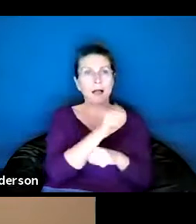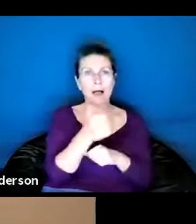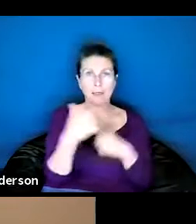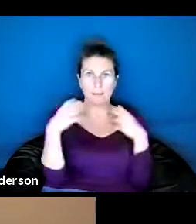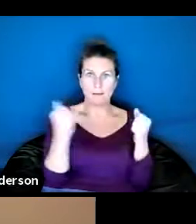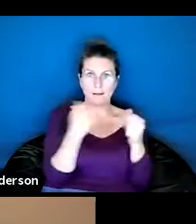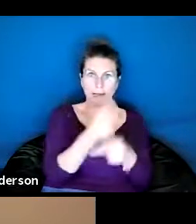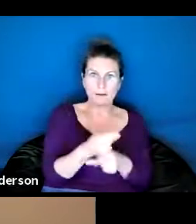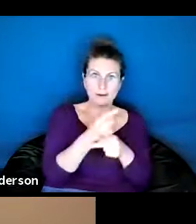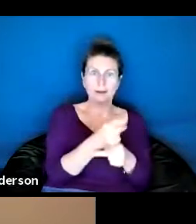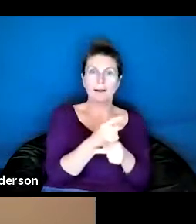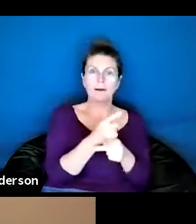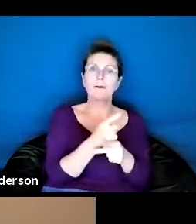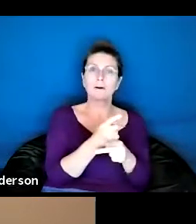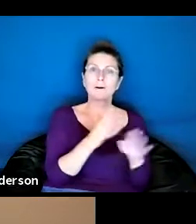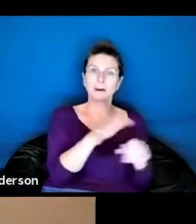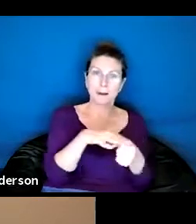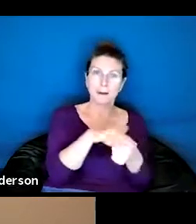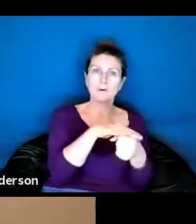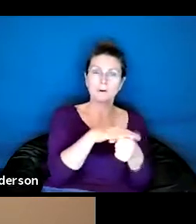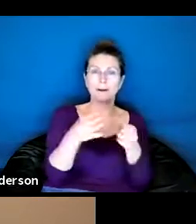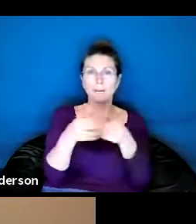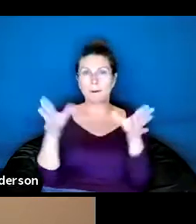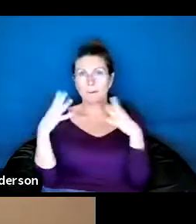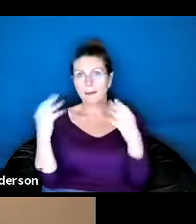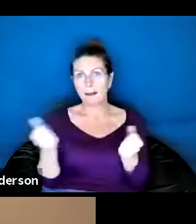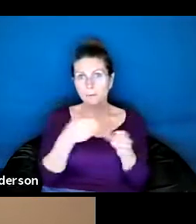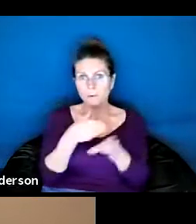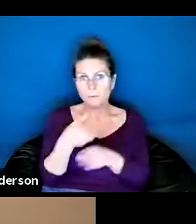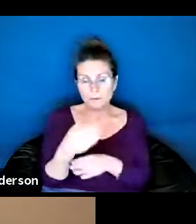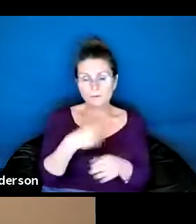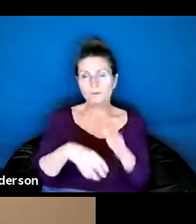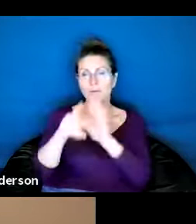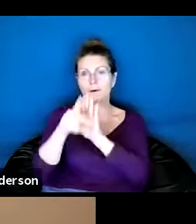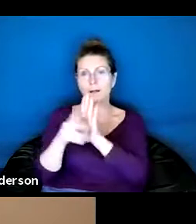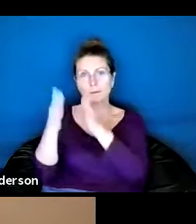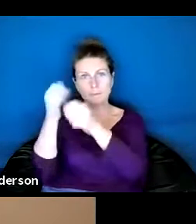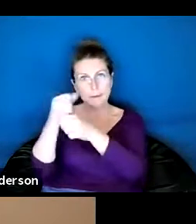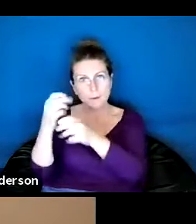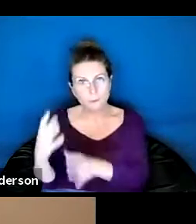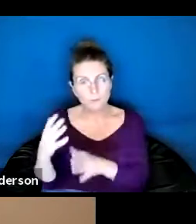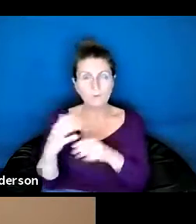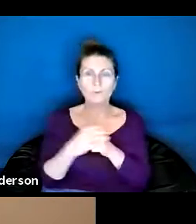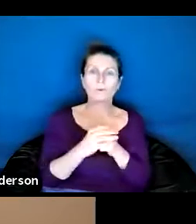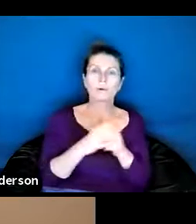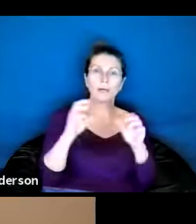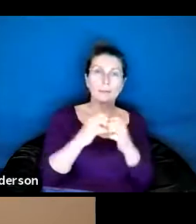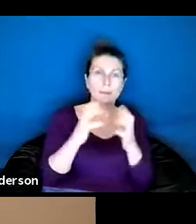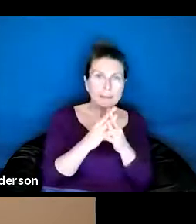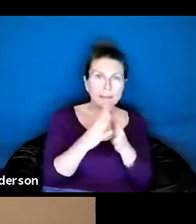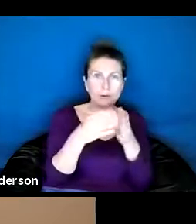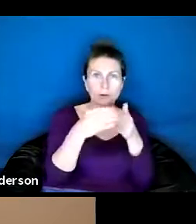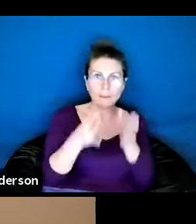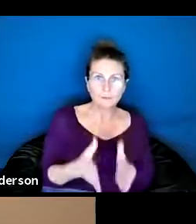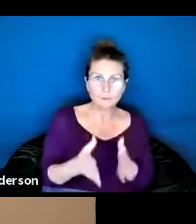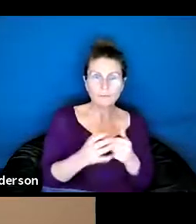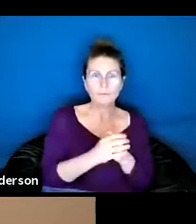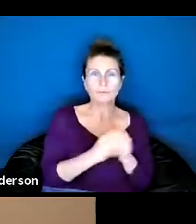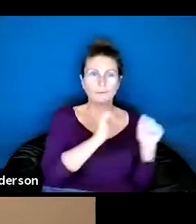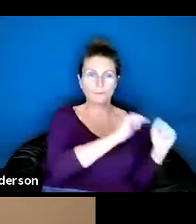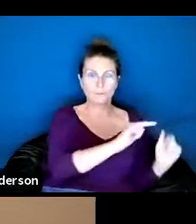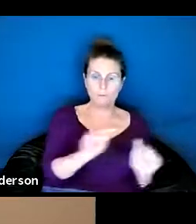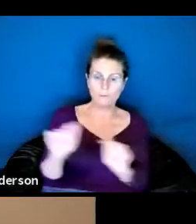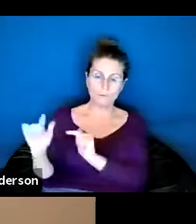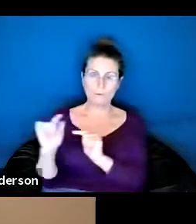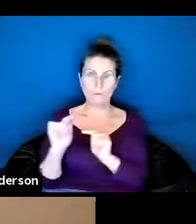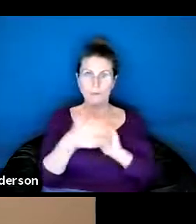facilities. But of course, also there's the public health professionals, there's the policymakers, there's the implementation leaders. So in that respect, our collaborating center, we